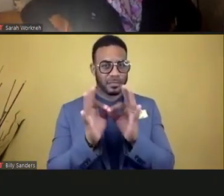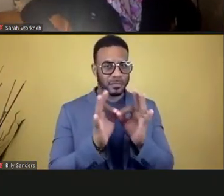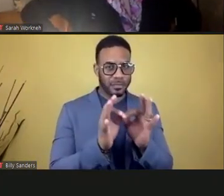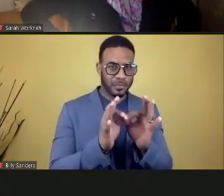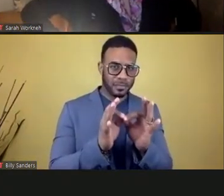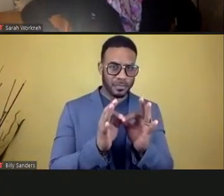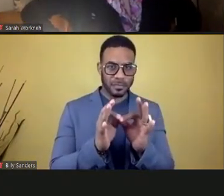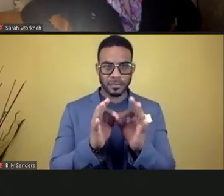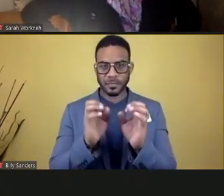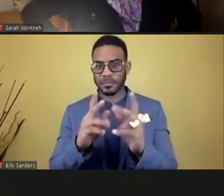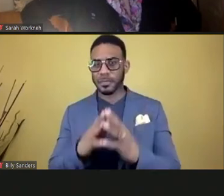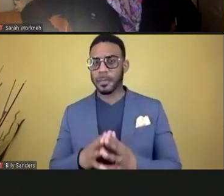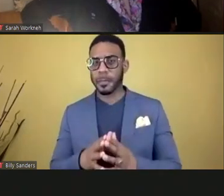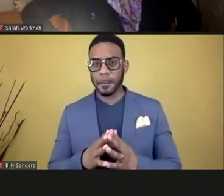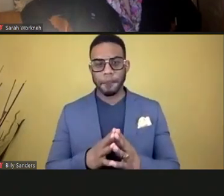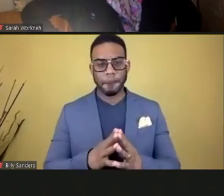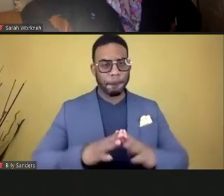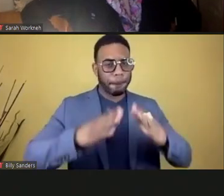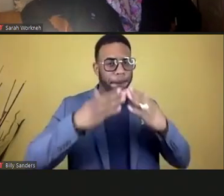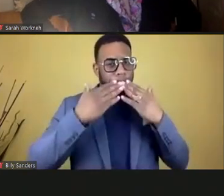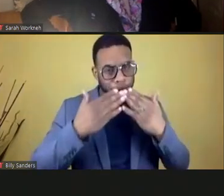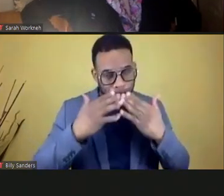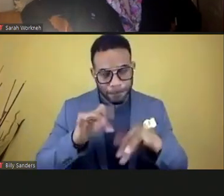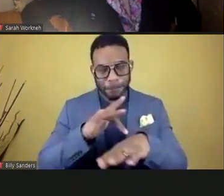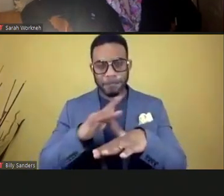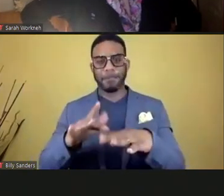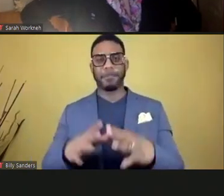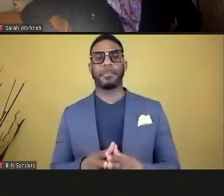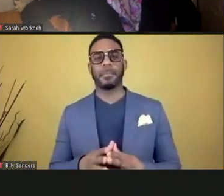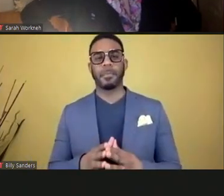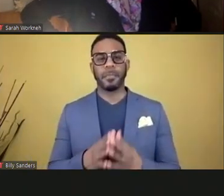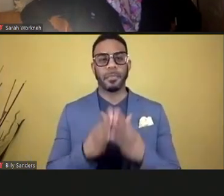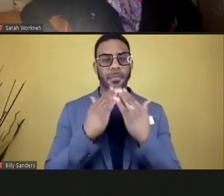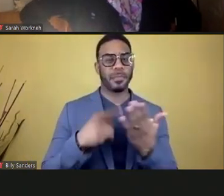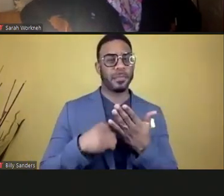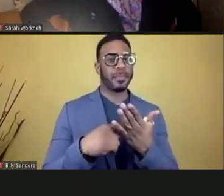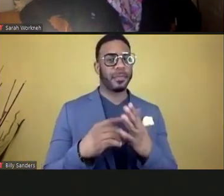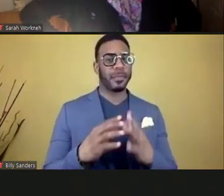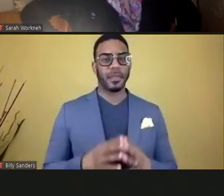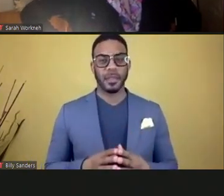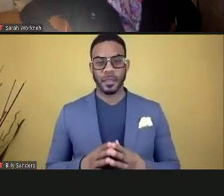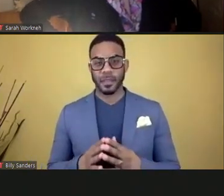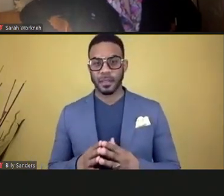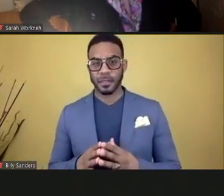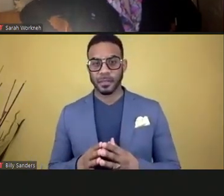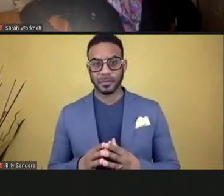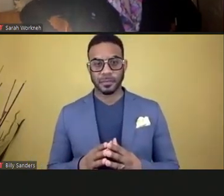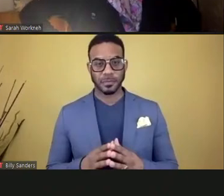it's a, yeah, super grateful for this space and for this conversation.